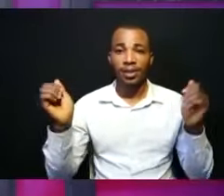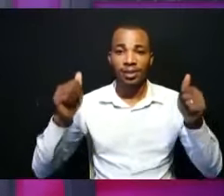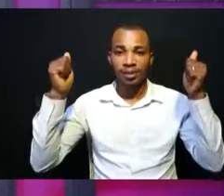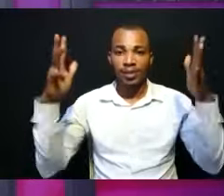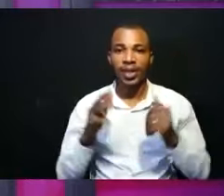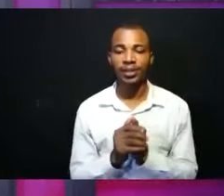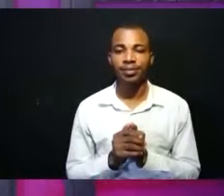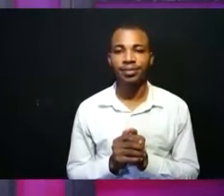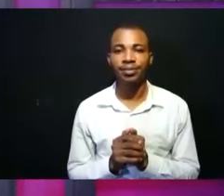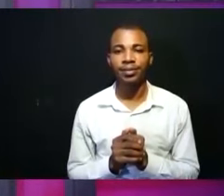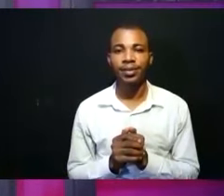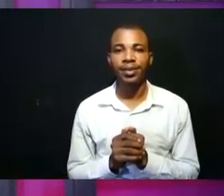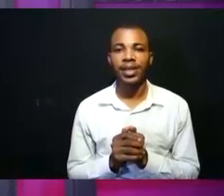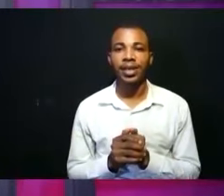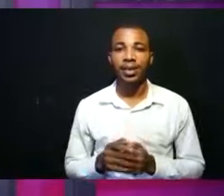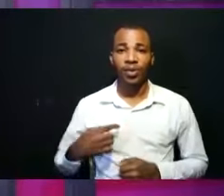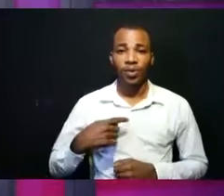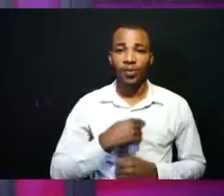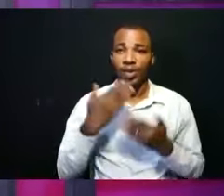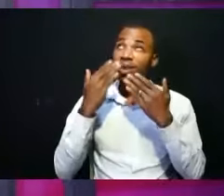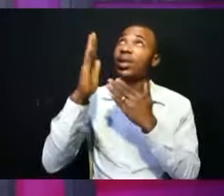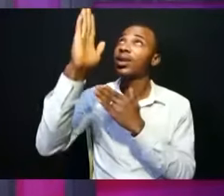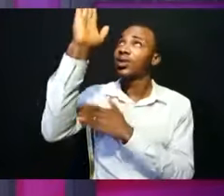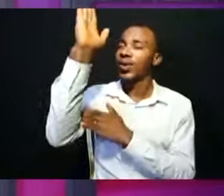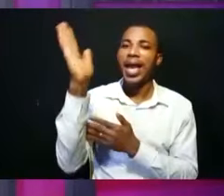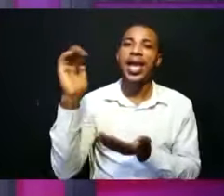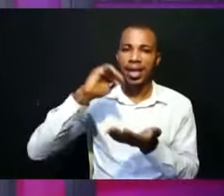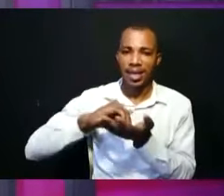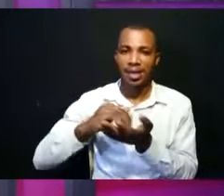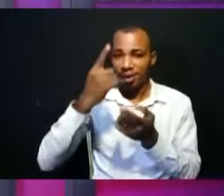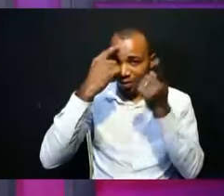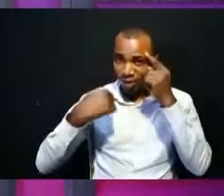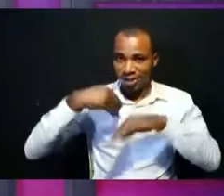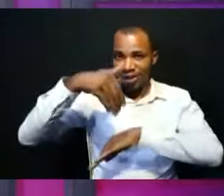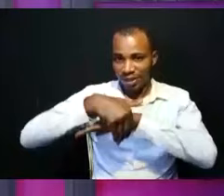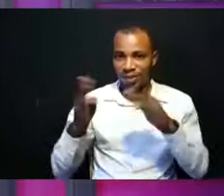Hallelujah. Amen. We are thankful to God for yet another